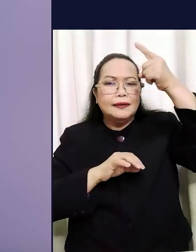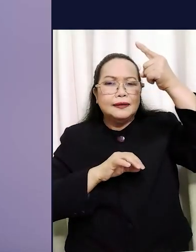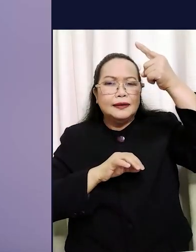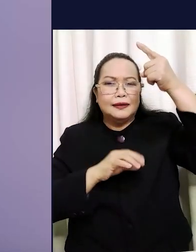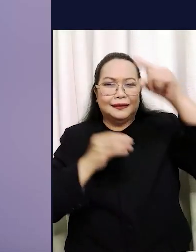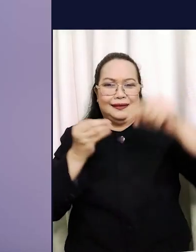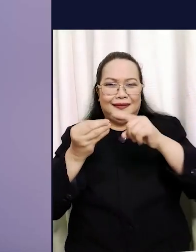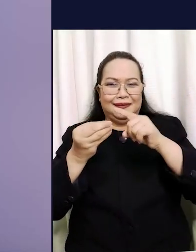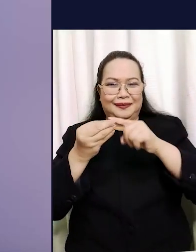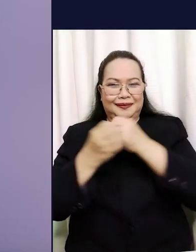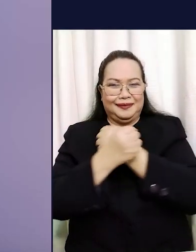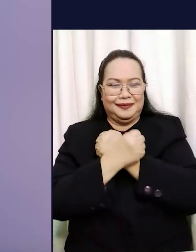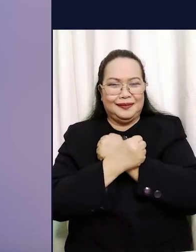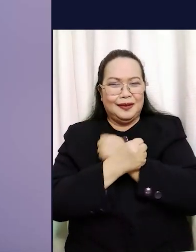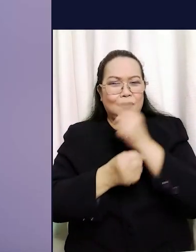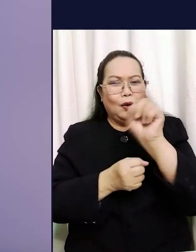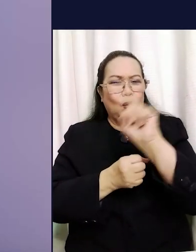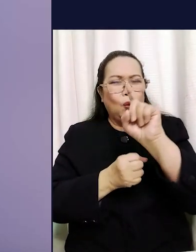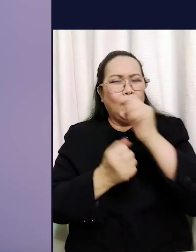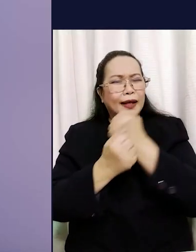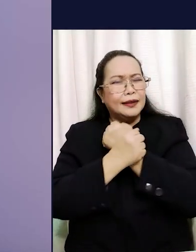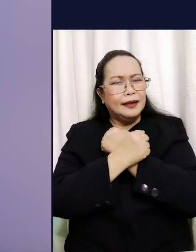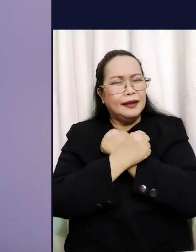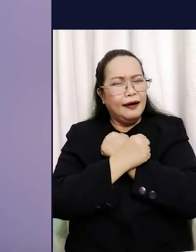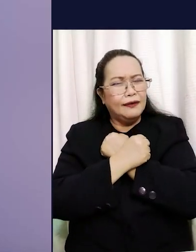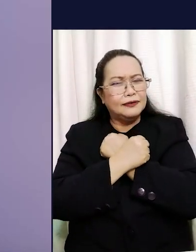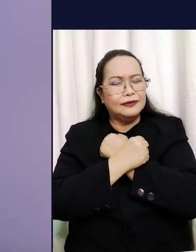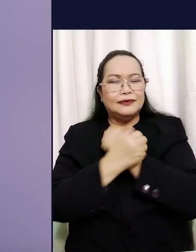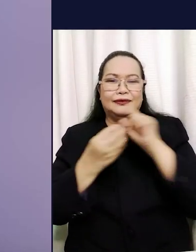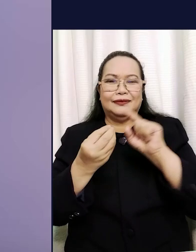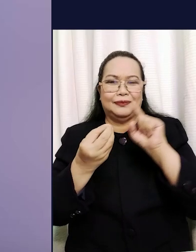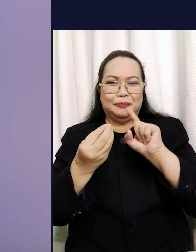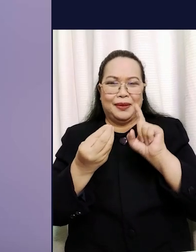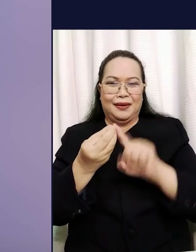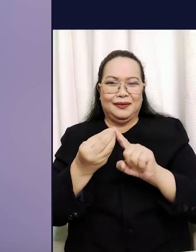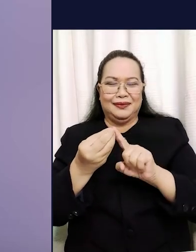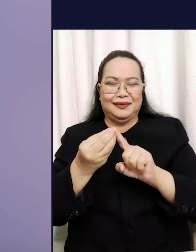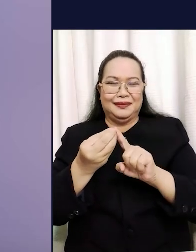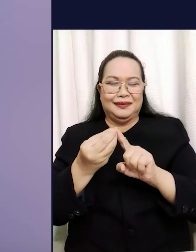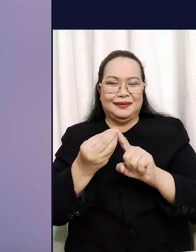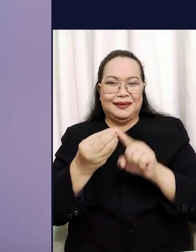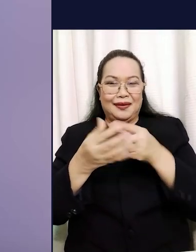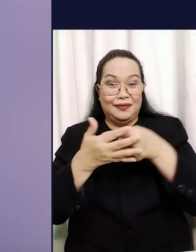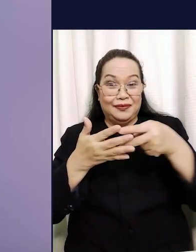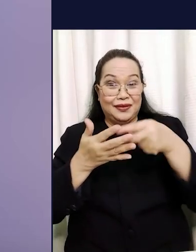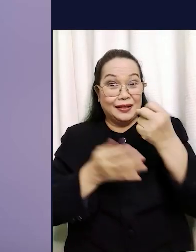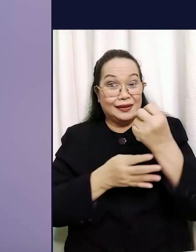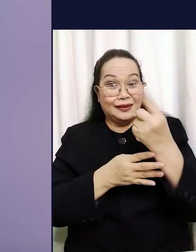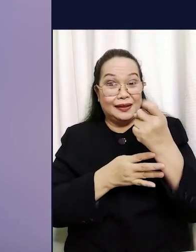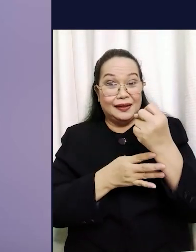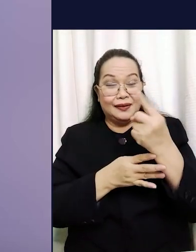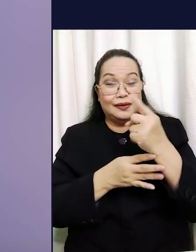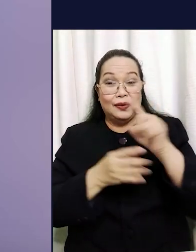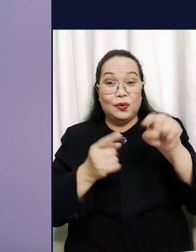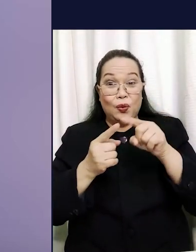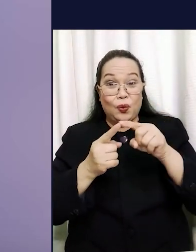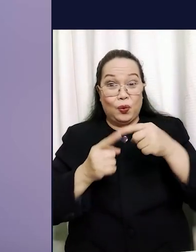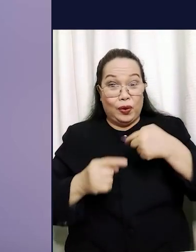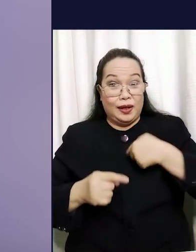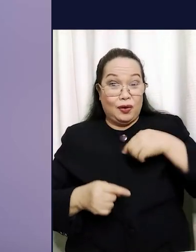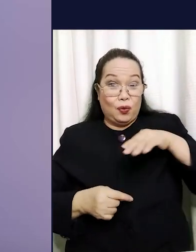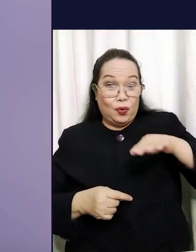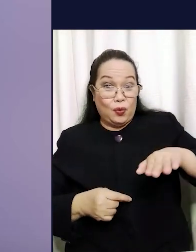ay pinalalawak, tinuturuan, na e-enlighten tayo. Nagkakaroon ng kaalaman